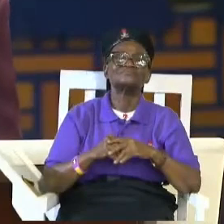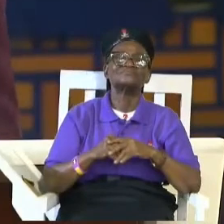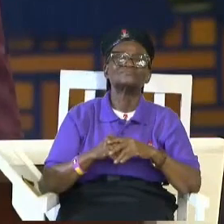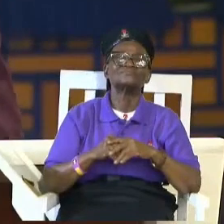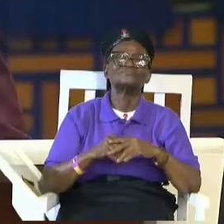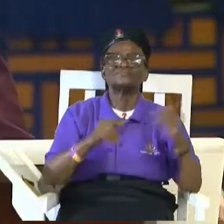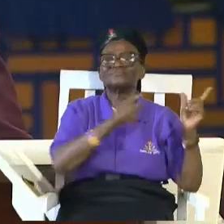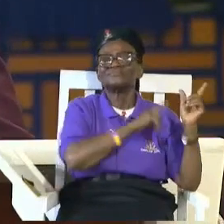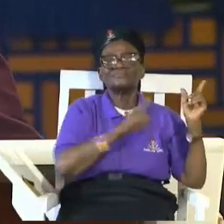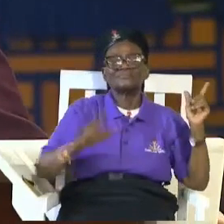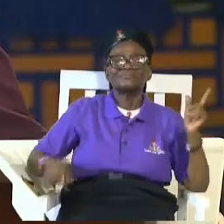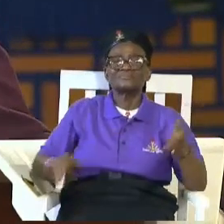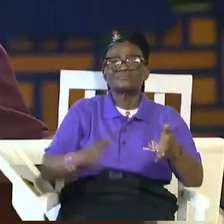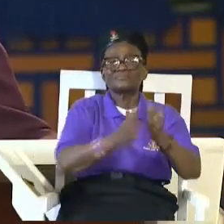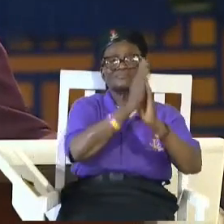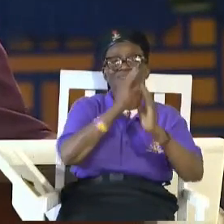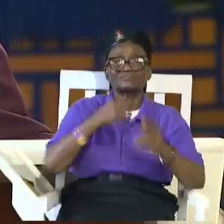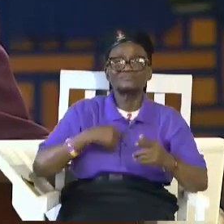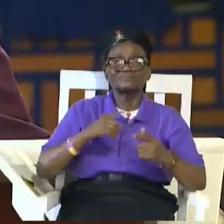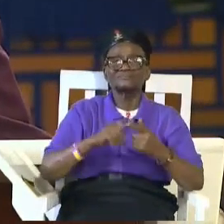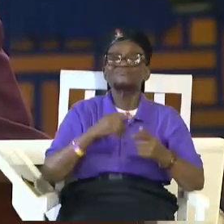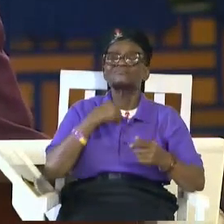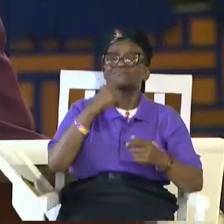The Lord asked me to tell somebody.